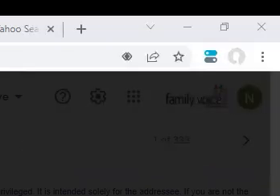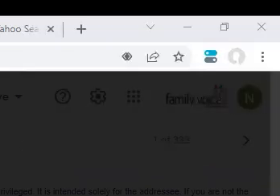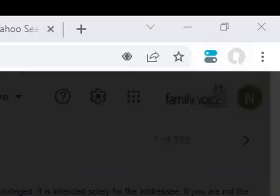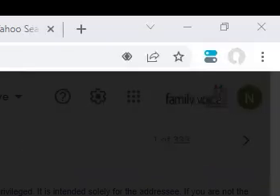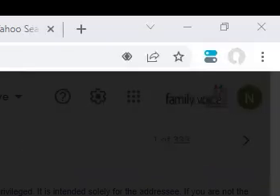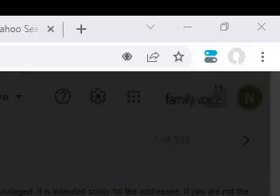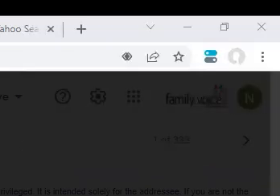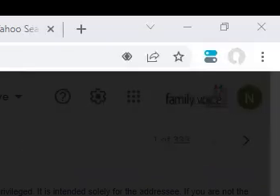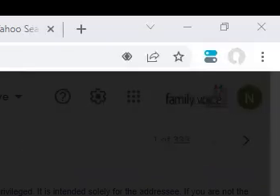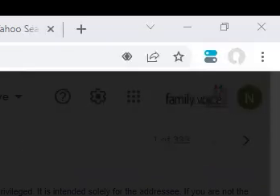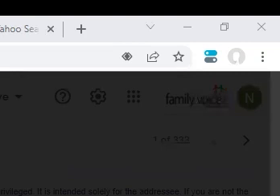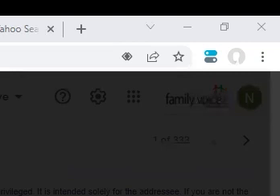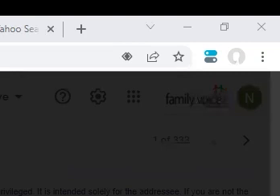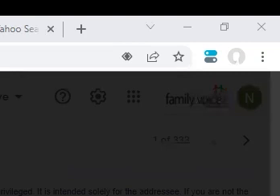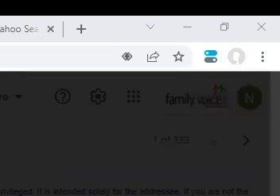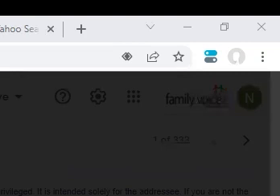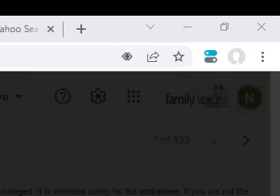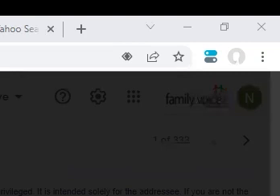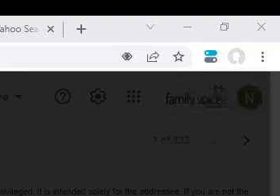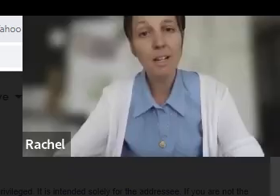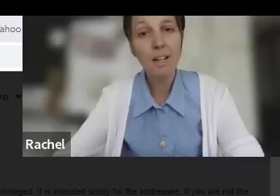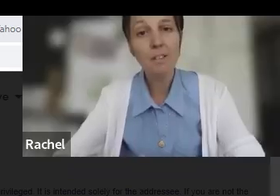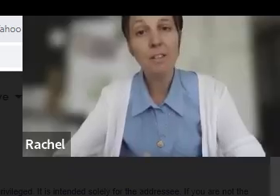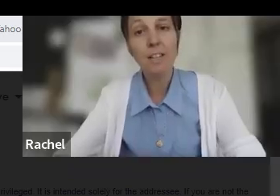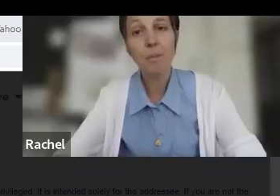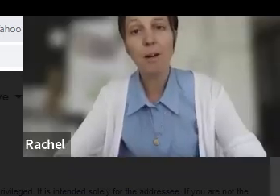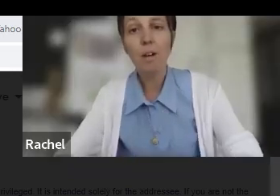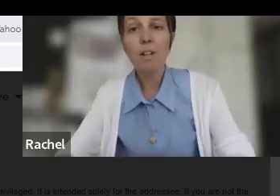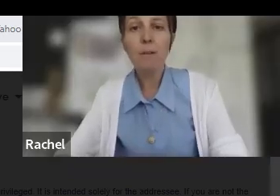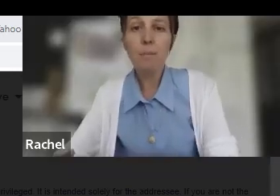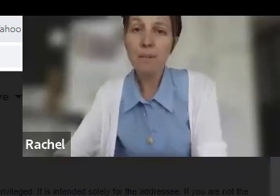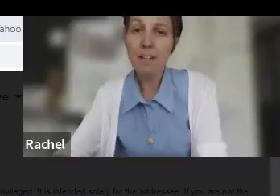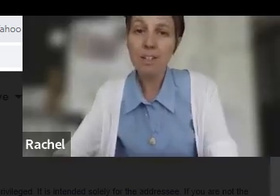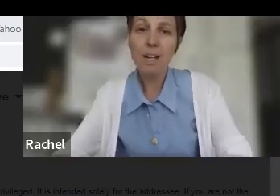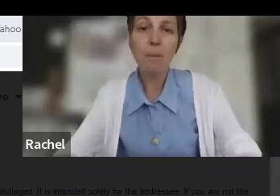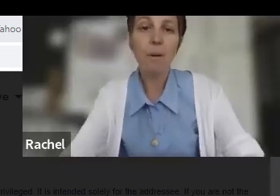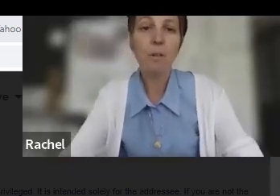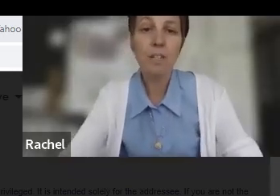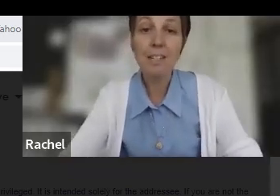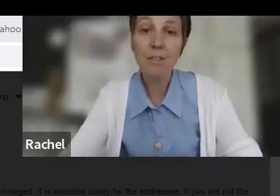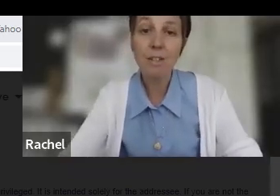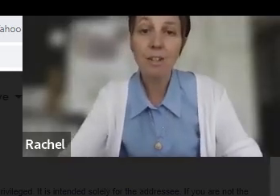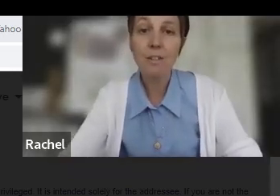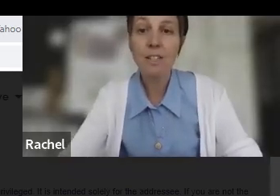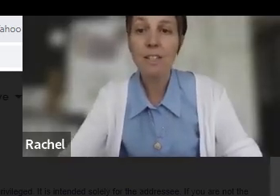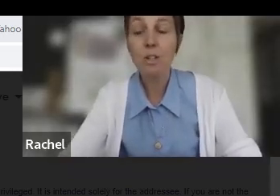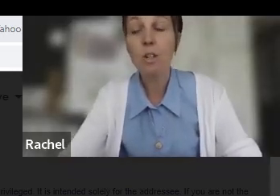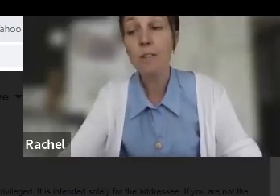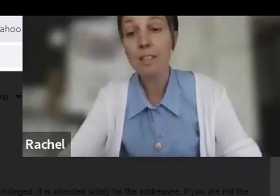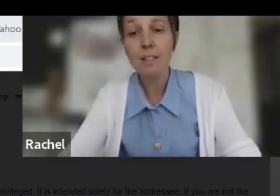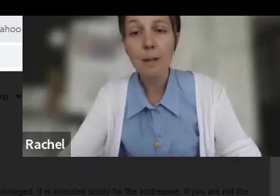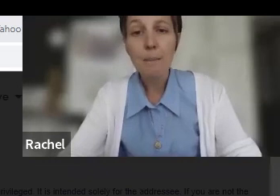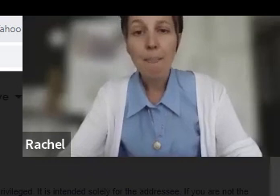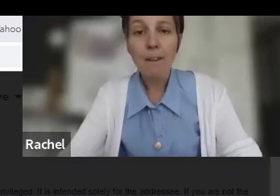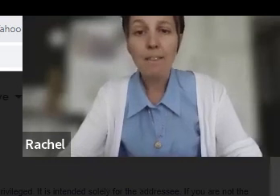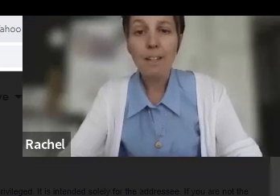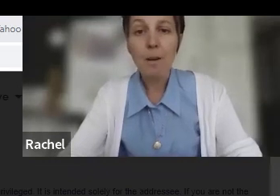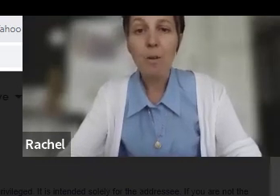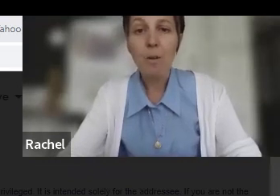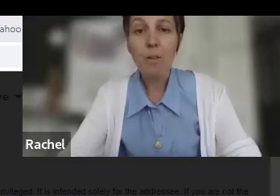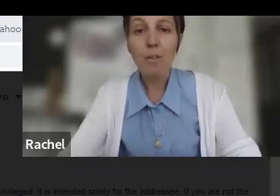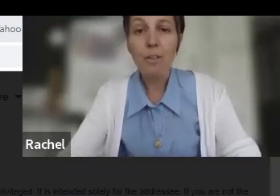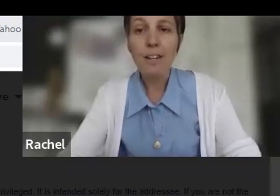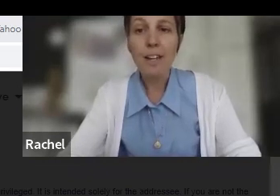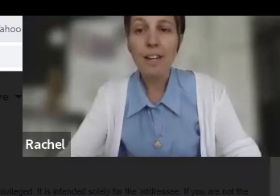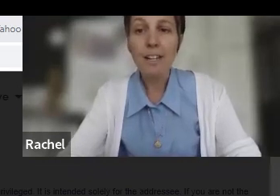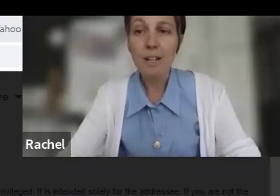kind of the skills that they've learned, and also thinking about what the next steps are. So thinking about potentially signposting to different services and thinking about